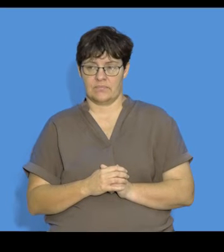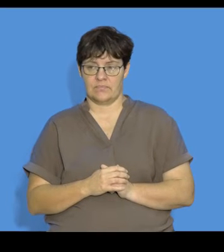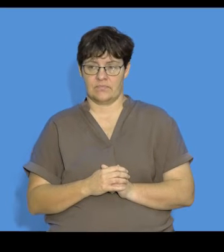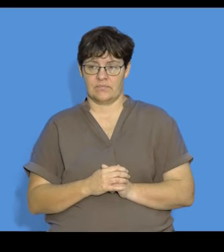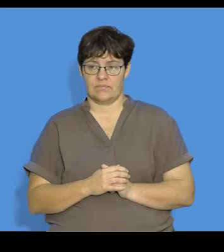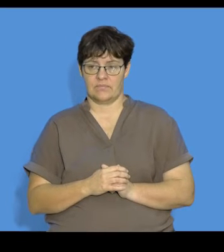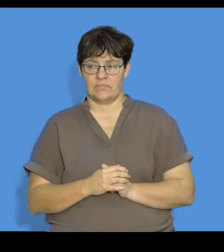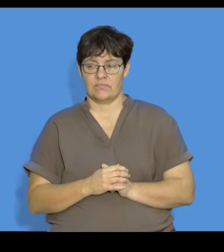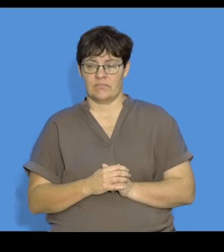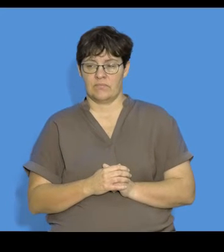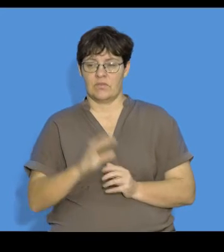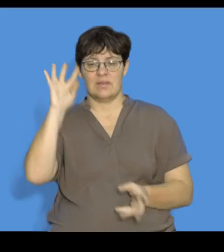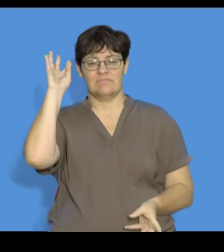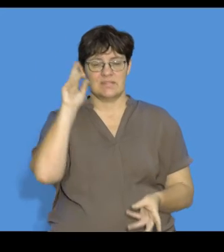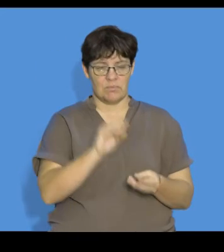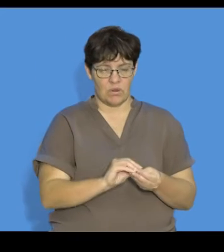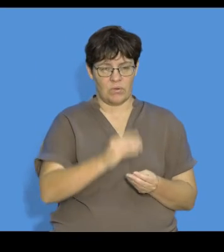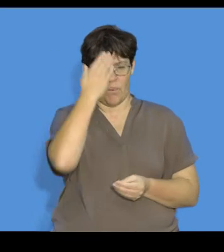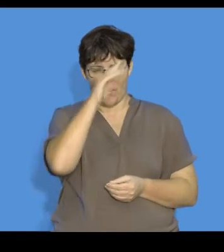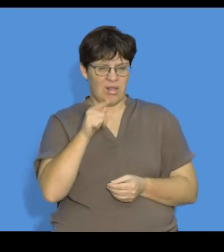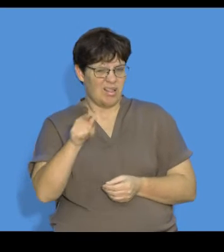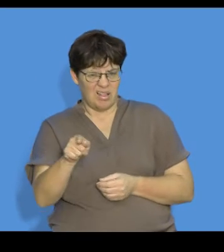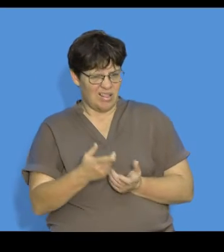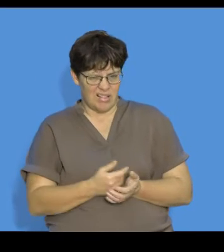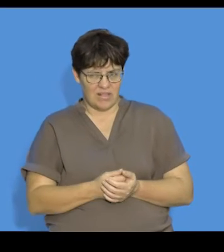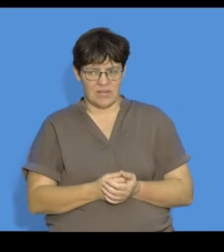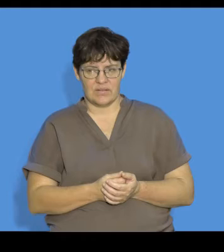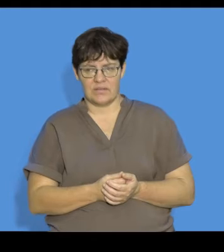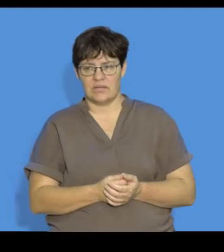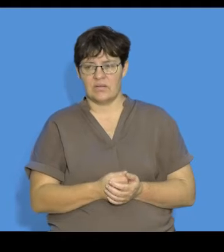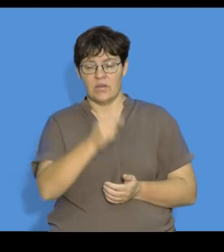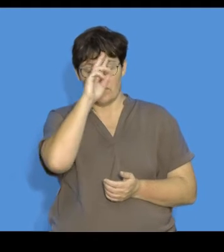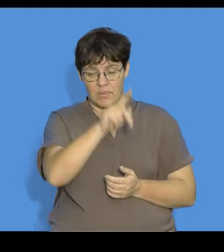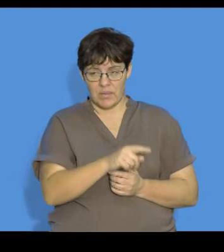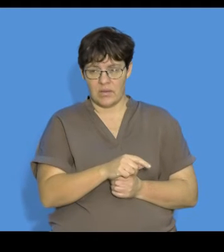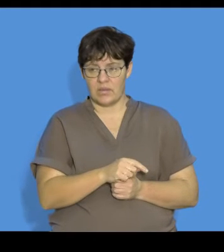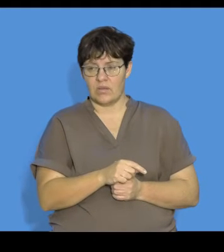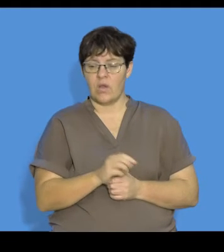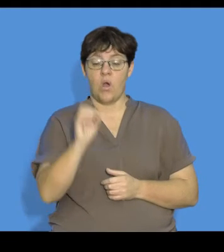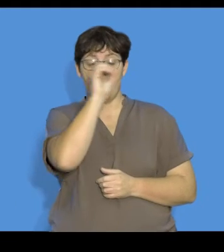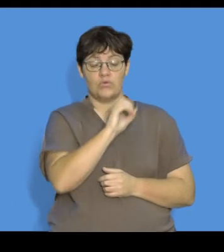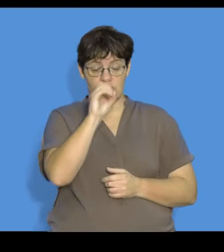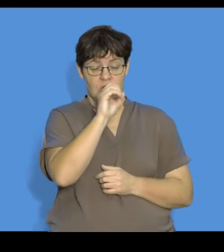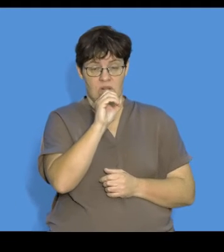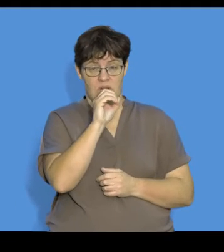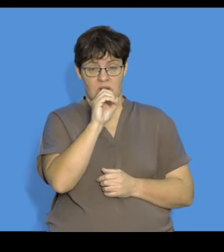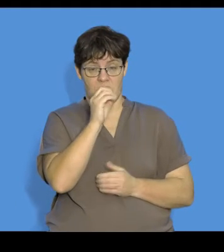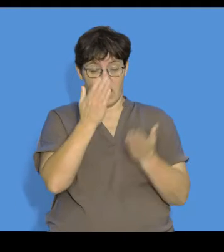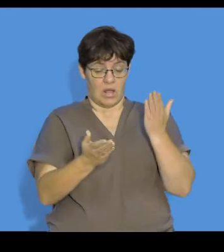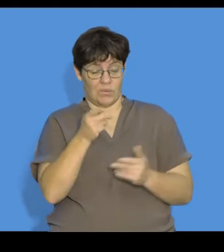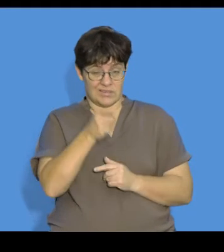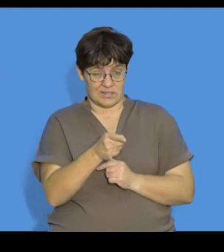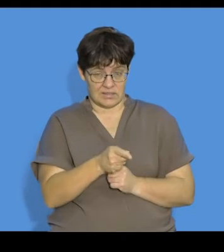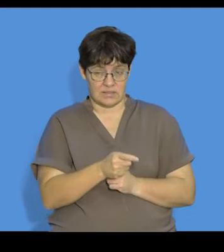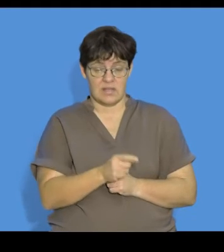Now, just to summarize what we know about this, remember our original equation, right, was